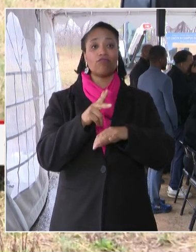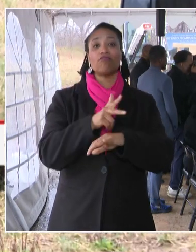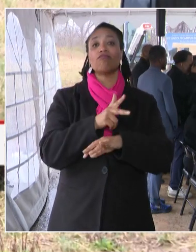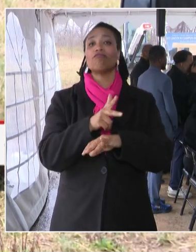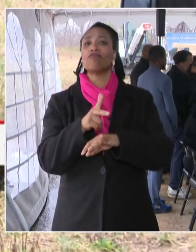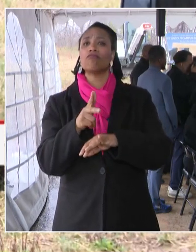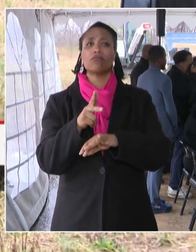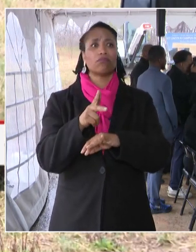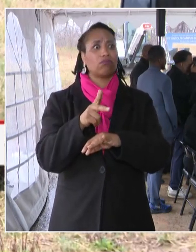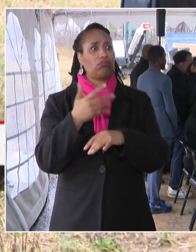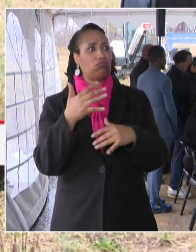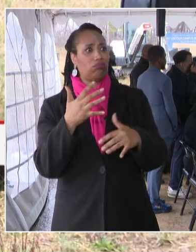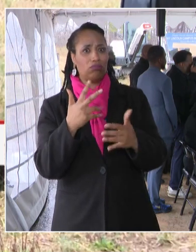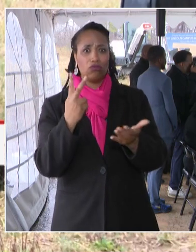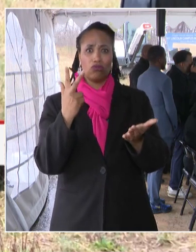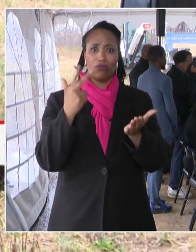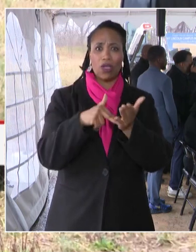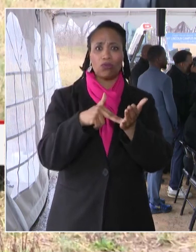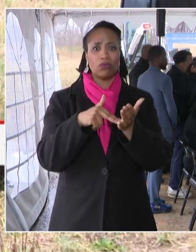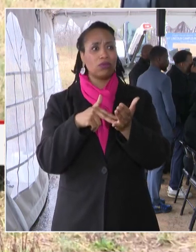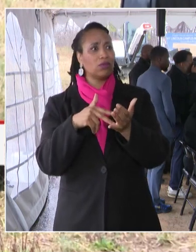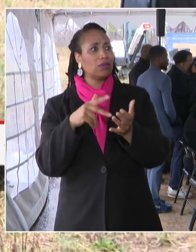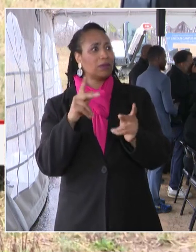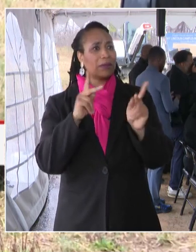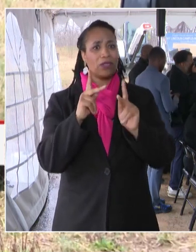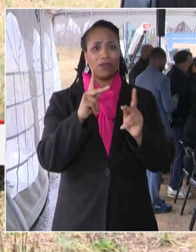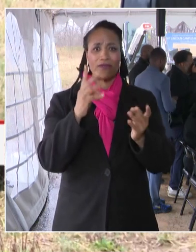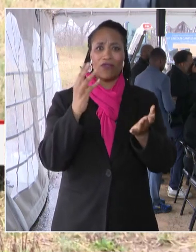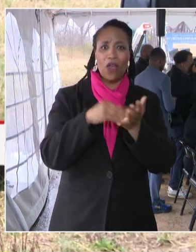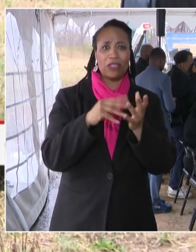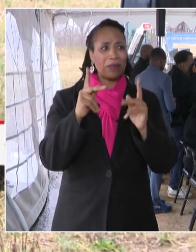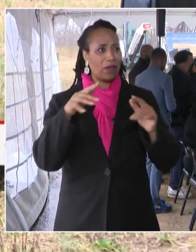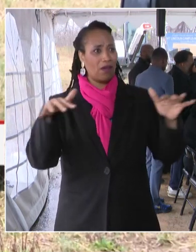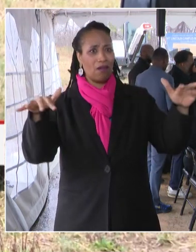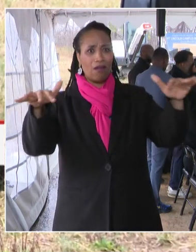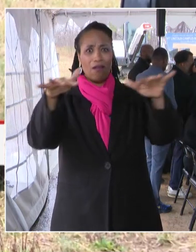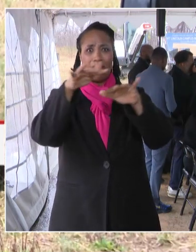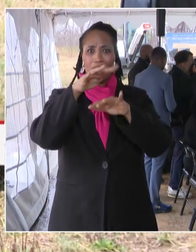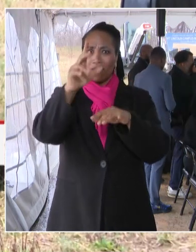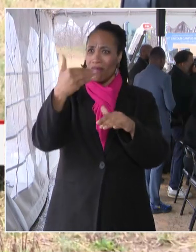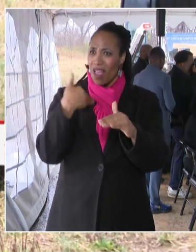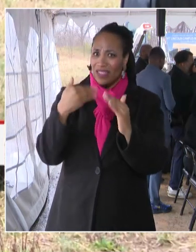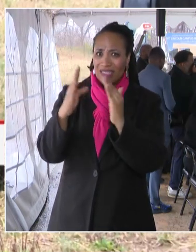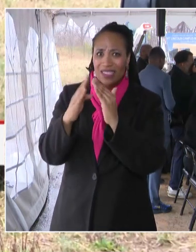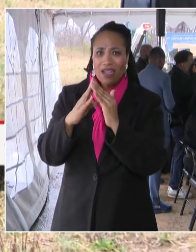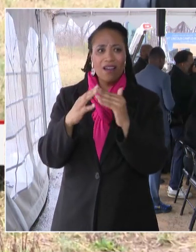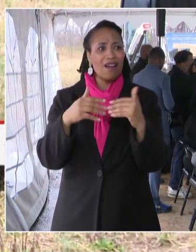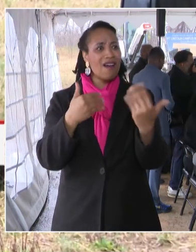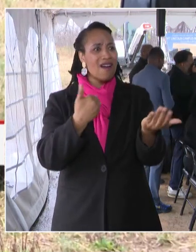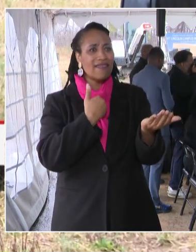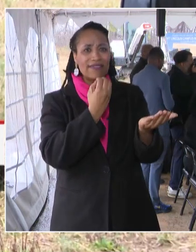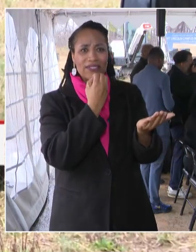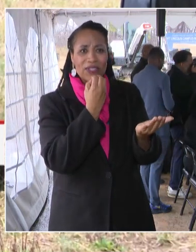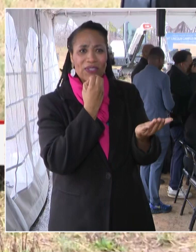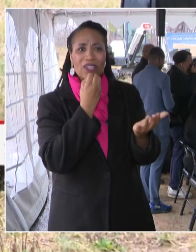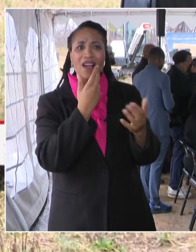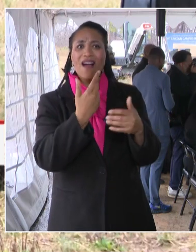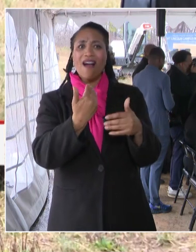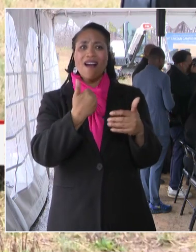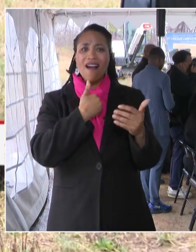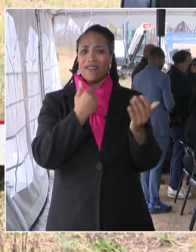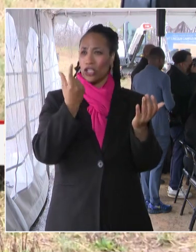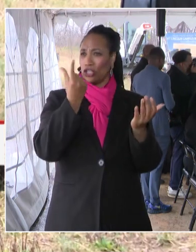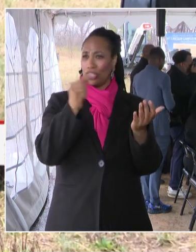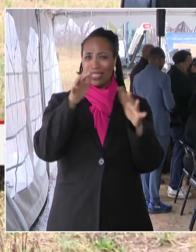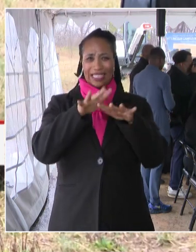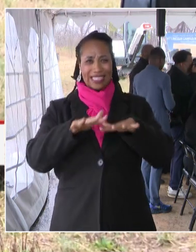most beautiful green space in the city. You're close to shopping. You're close